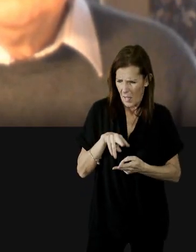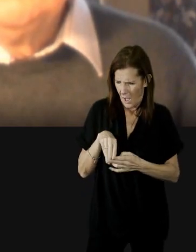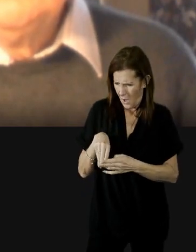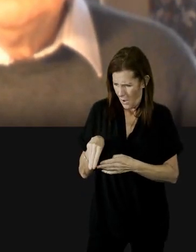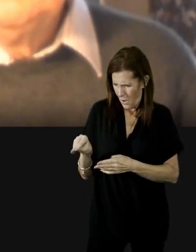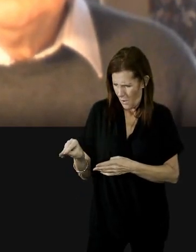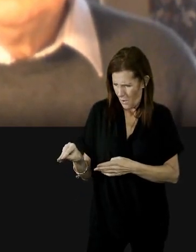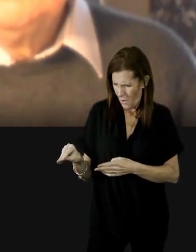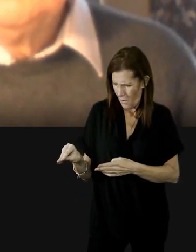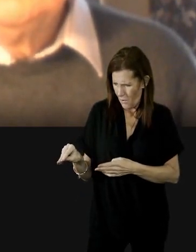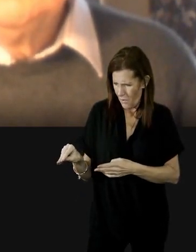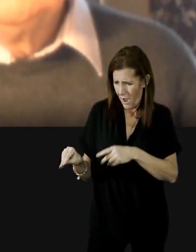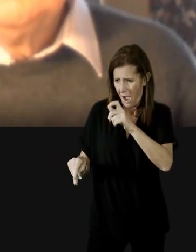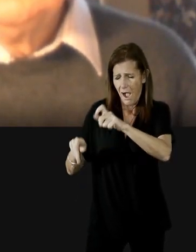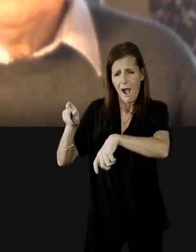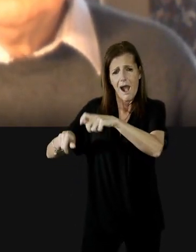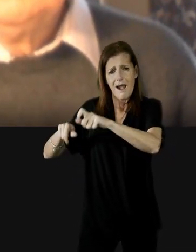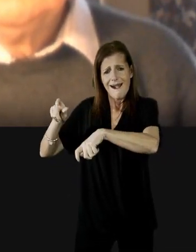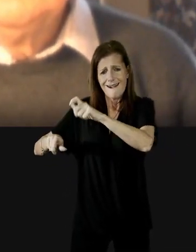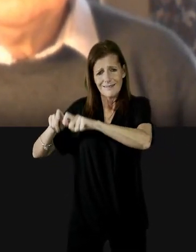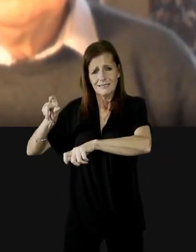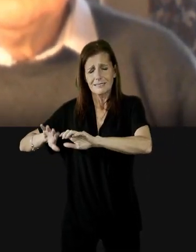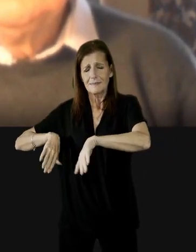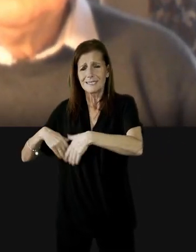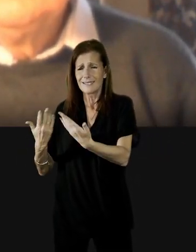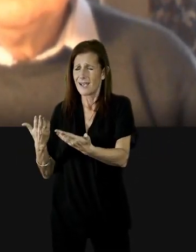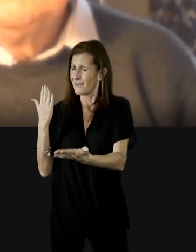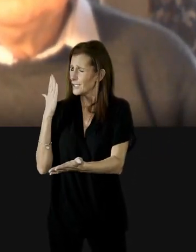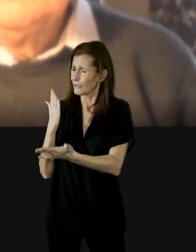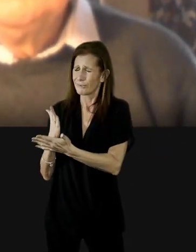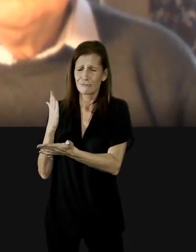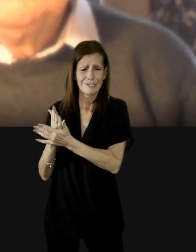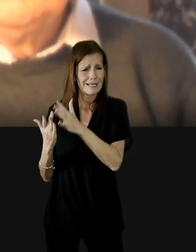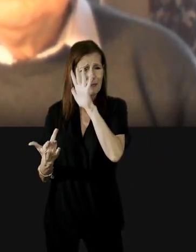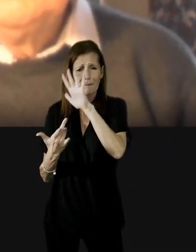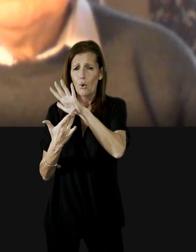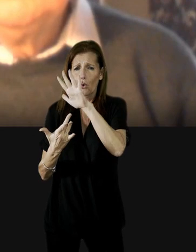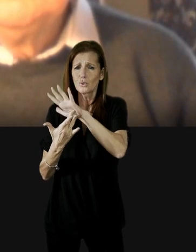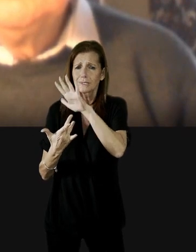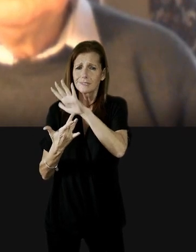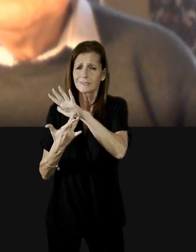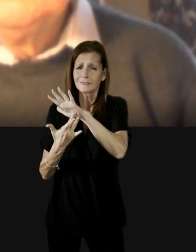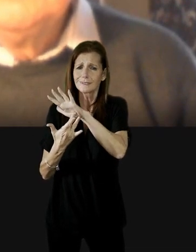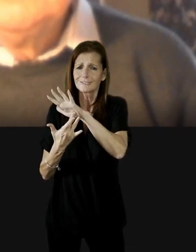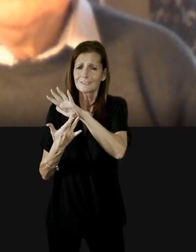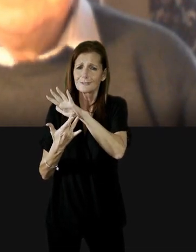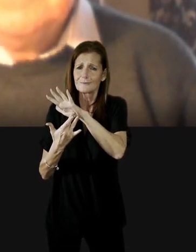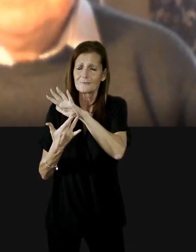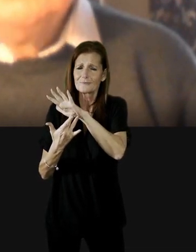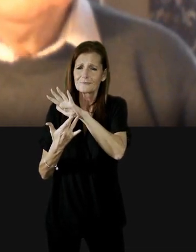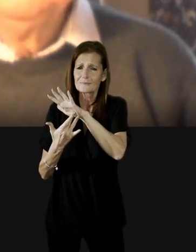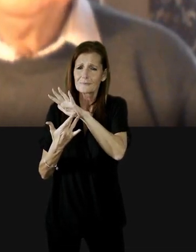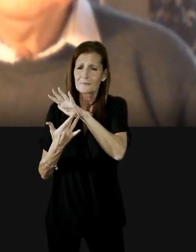low, because actually customer service is the raison d'etre of what many businesses do.